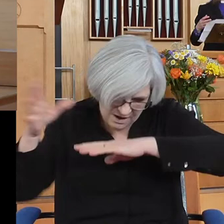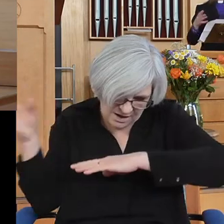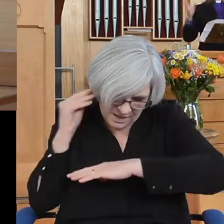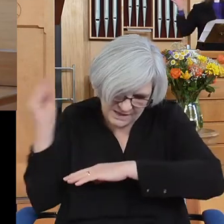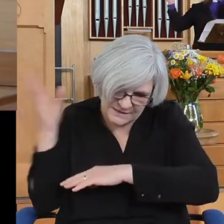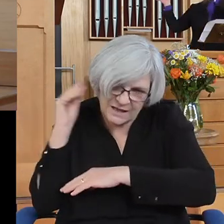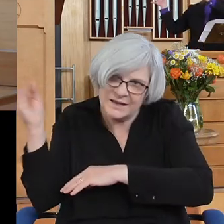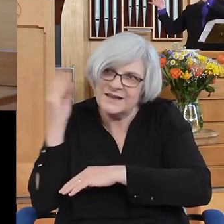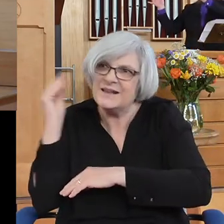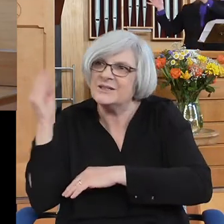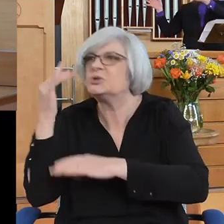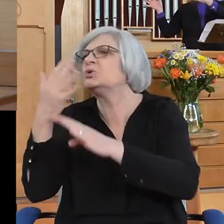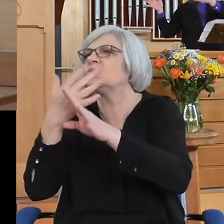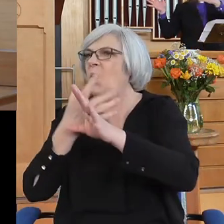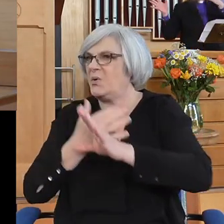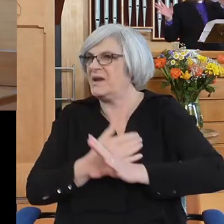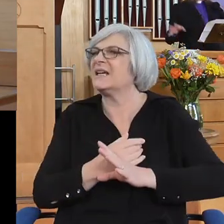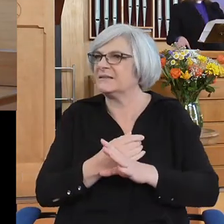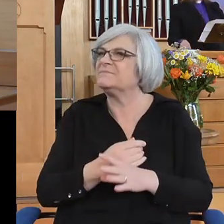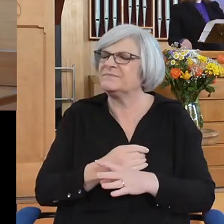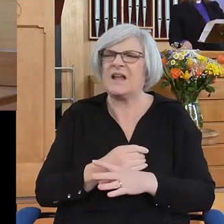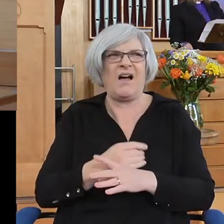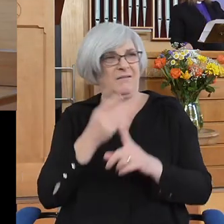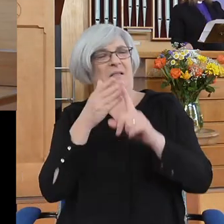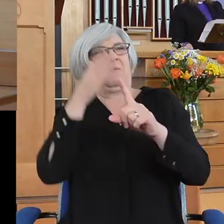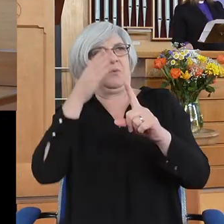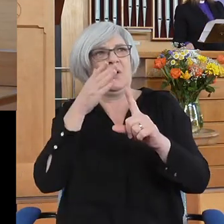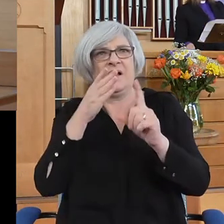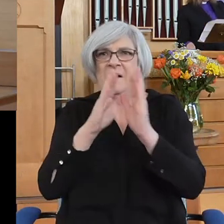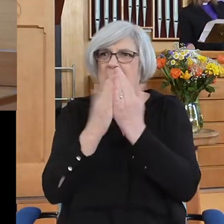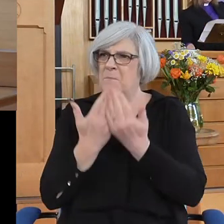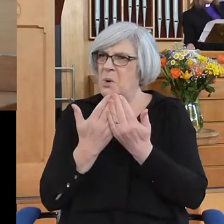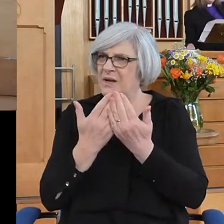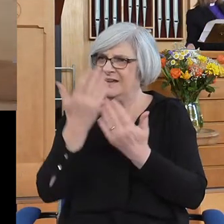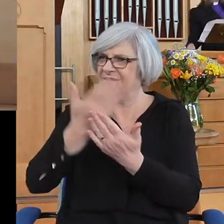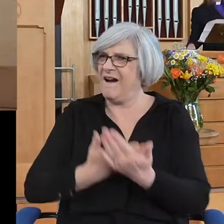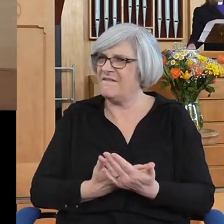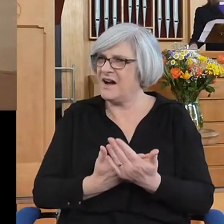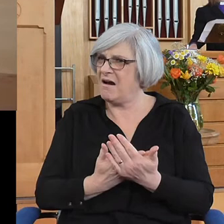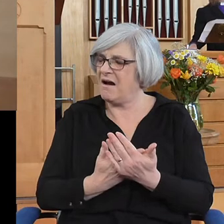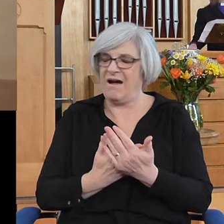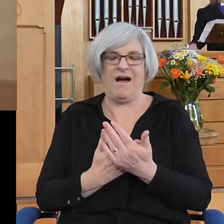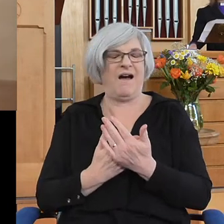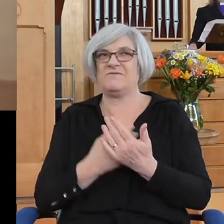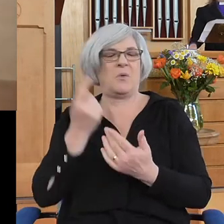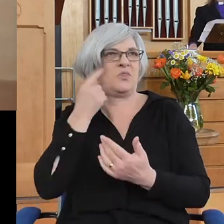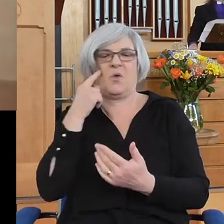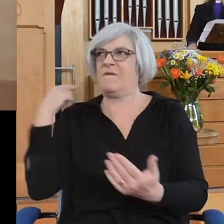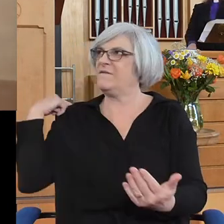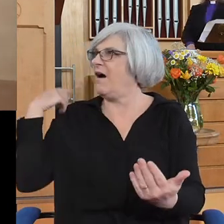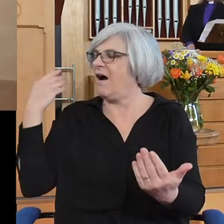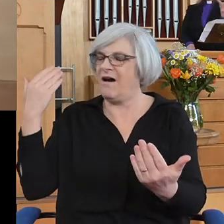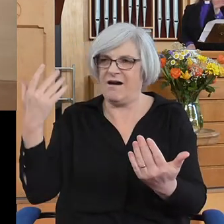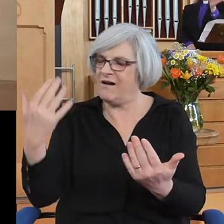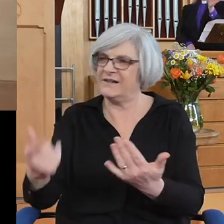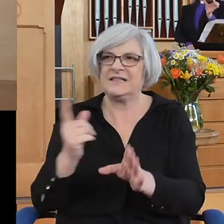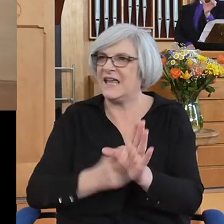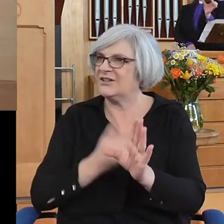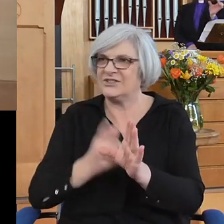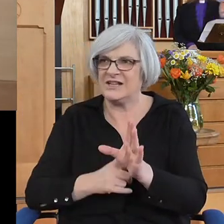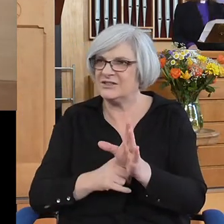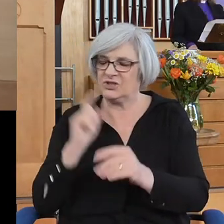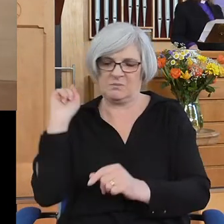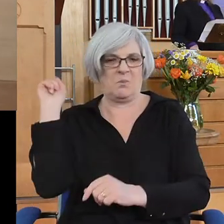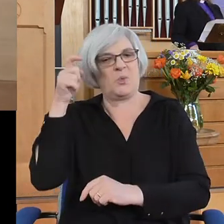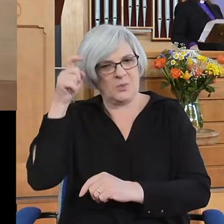in school, that picture of the book cover. I haven't thought about that for years, and it just brought it right back, just